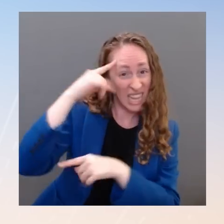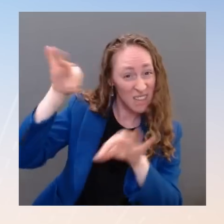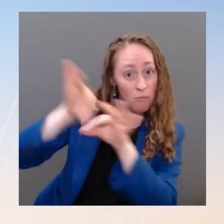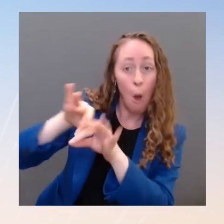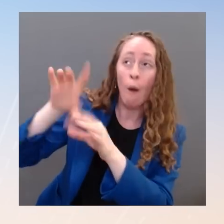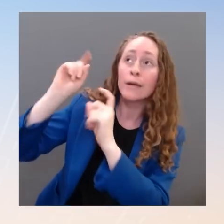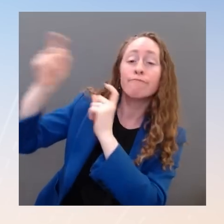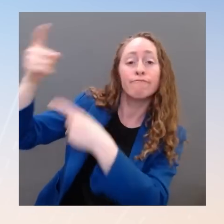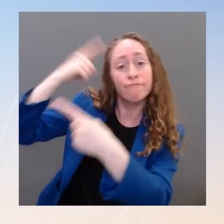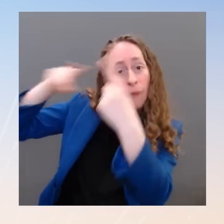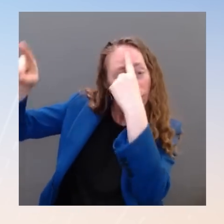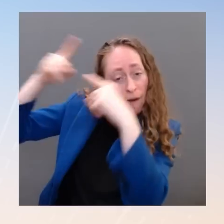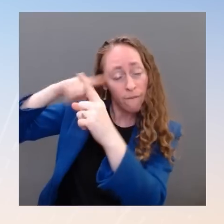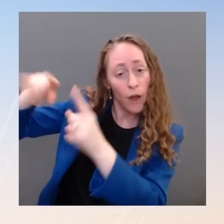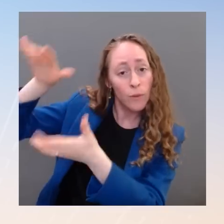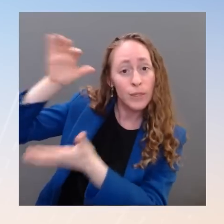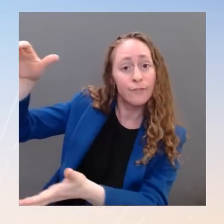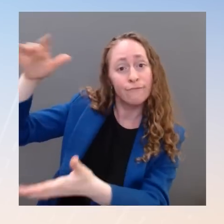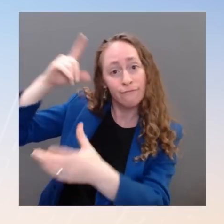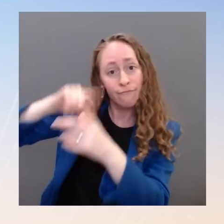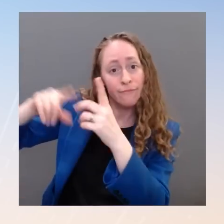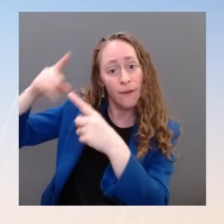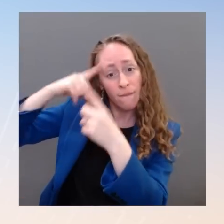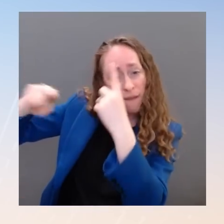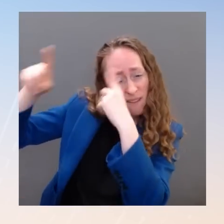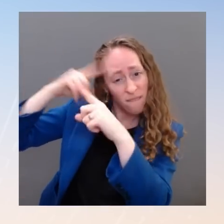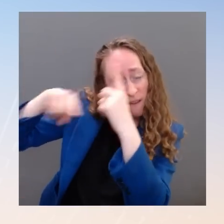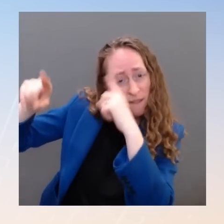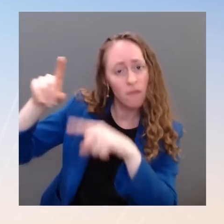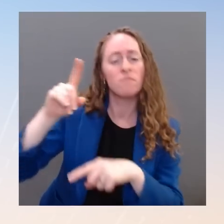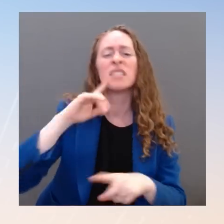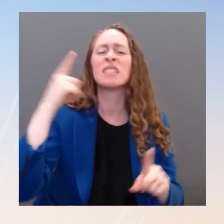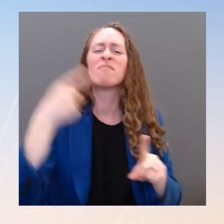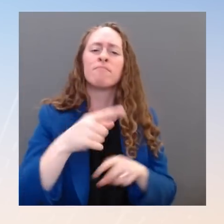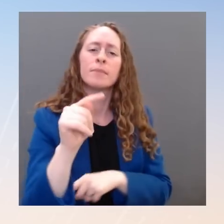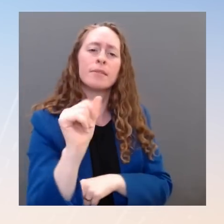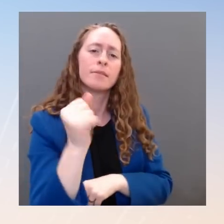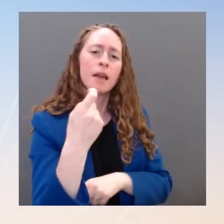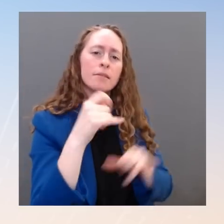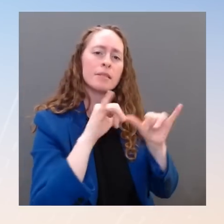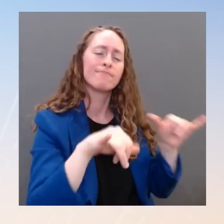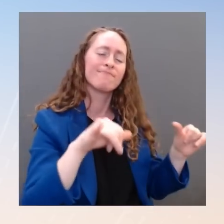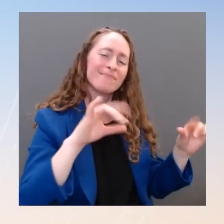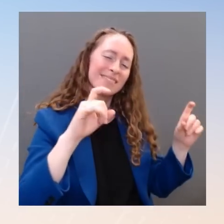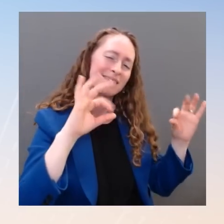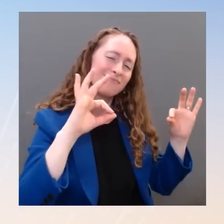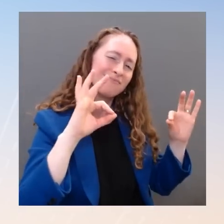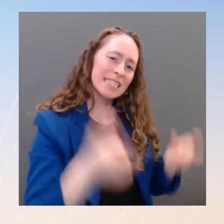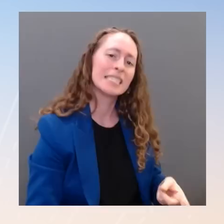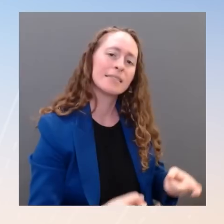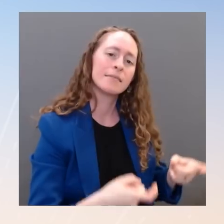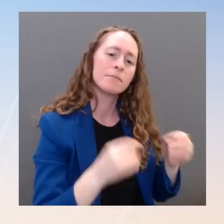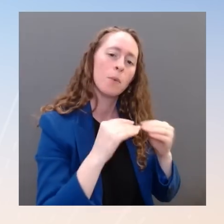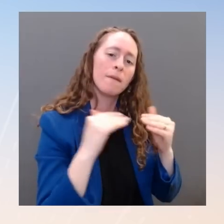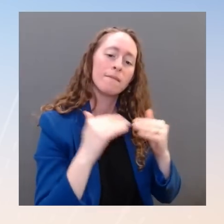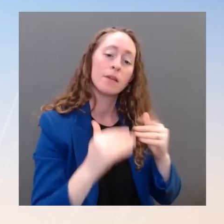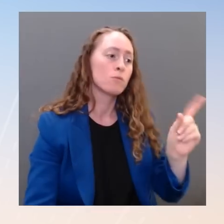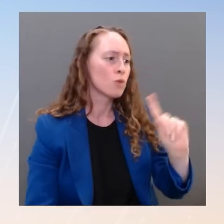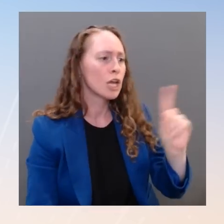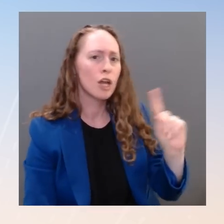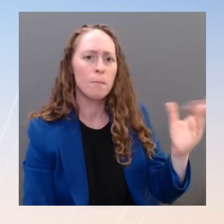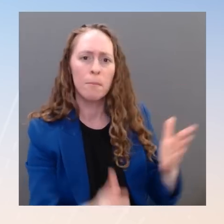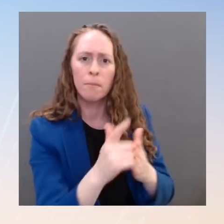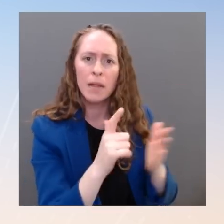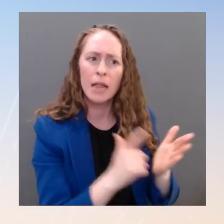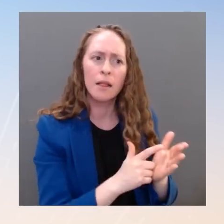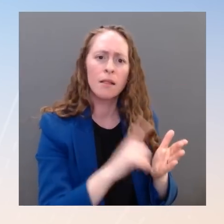make the tax system more fair. But there isn't even a bill that's moved through Congress, nor have we put a proposal together. So those numbers aren't based on any